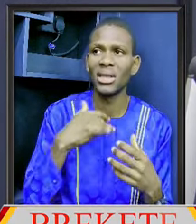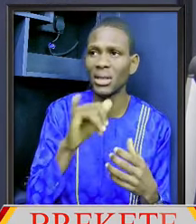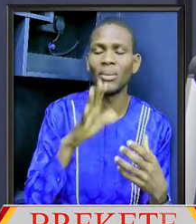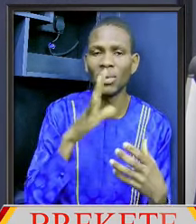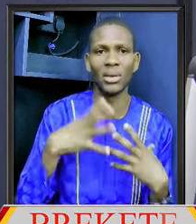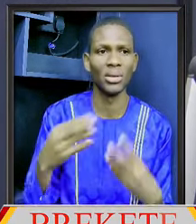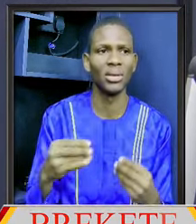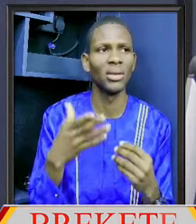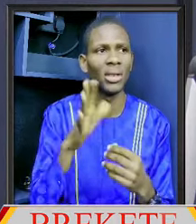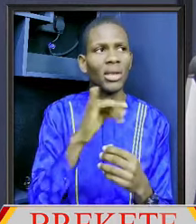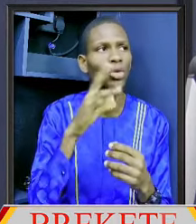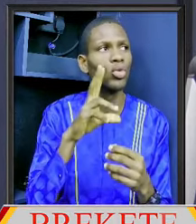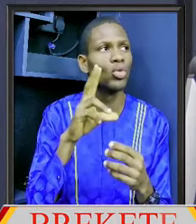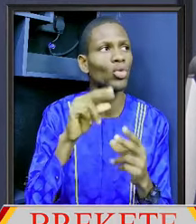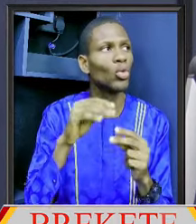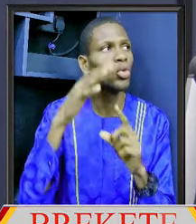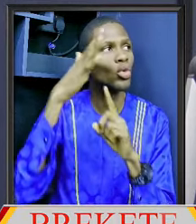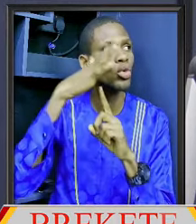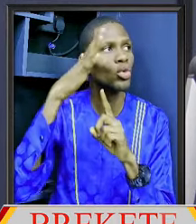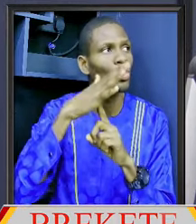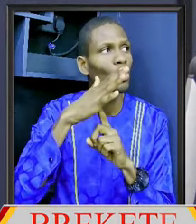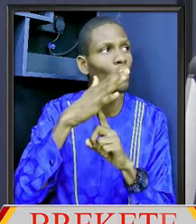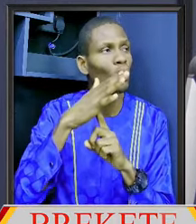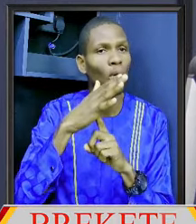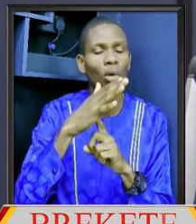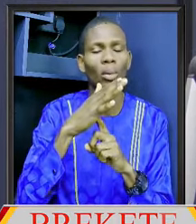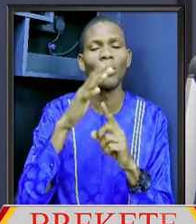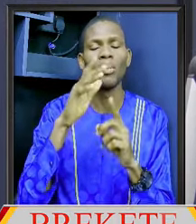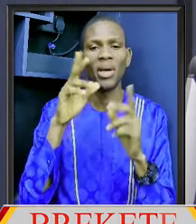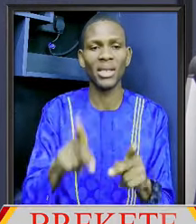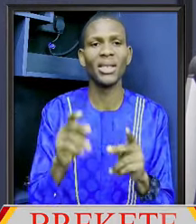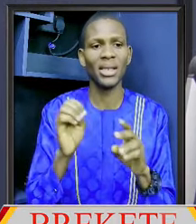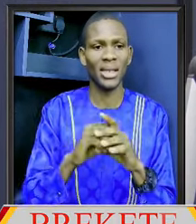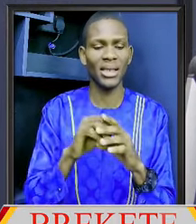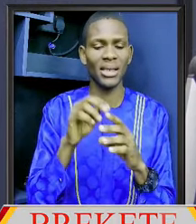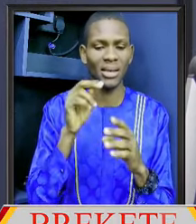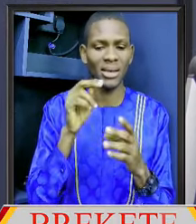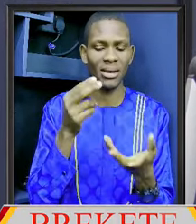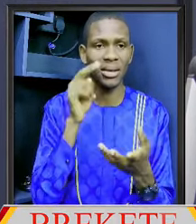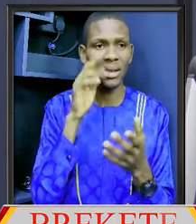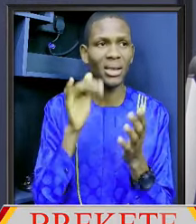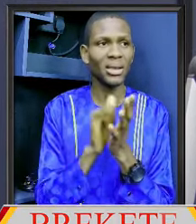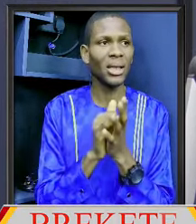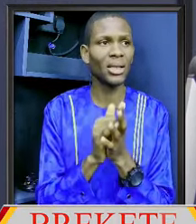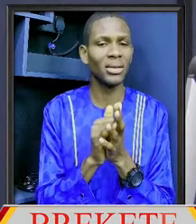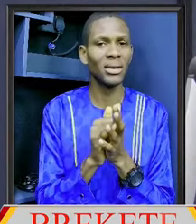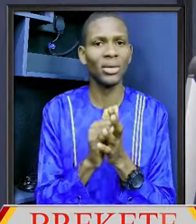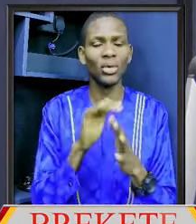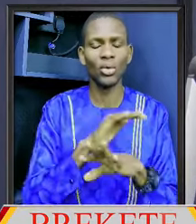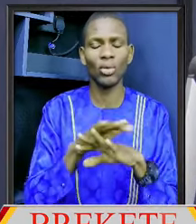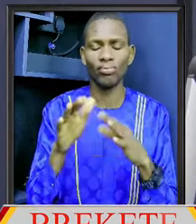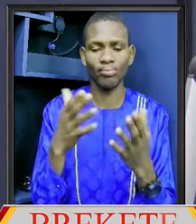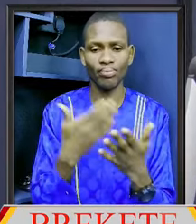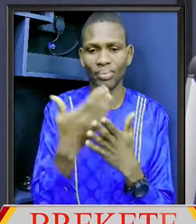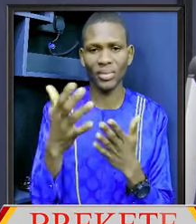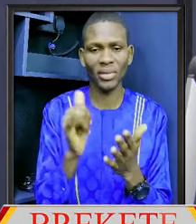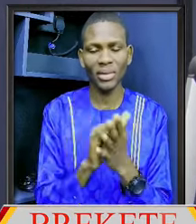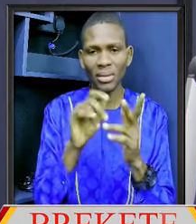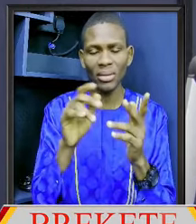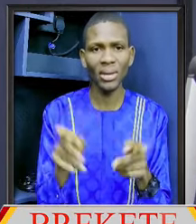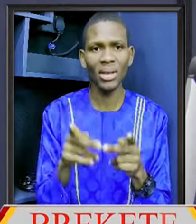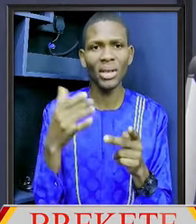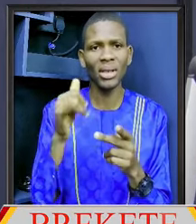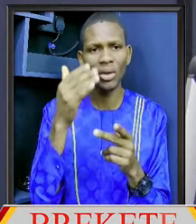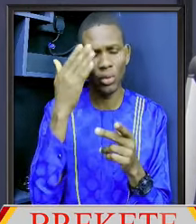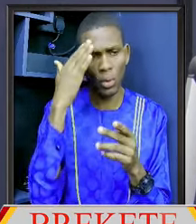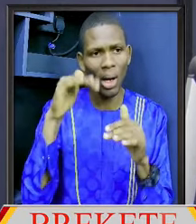is no top person in the government where they no buy over. They know how to penetrate. They know how greedy we are. They know how selfish we are.